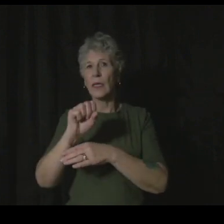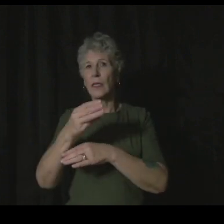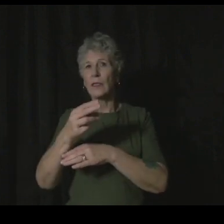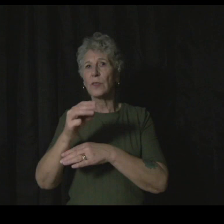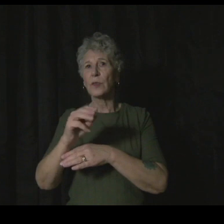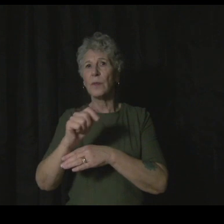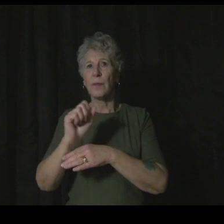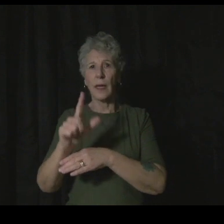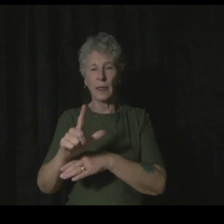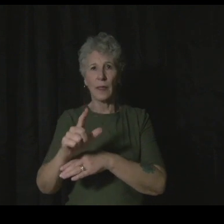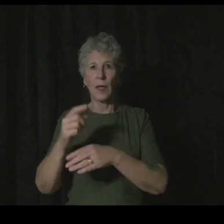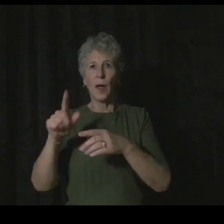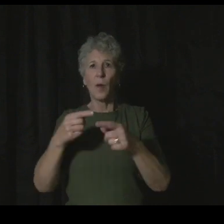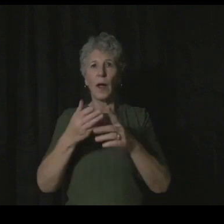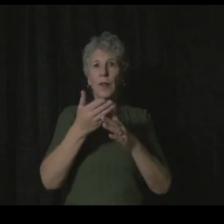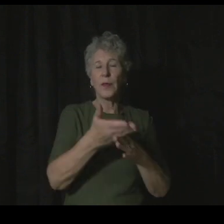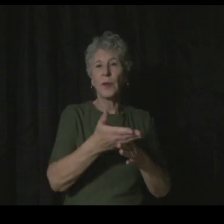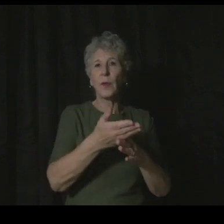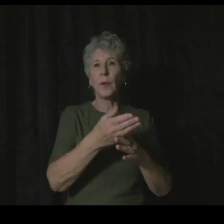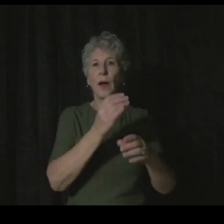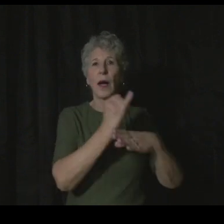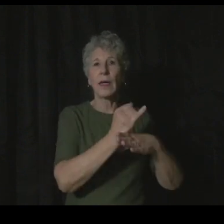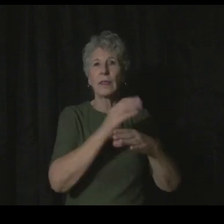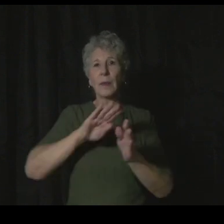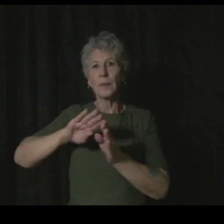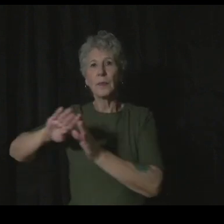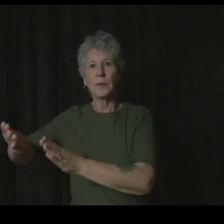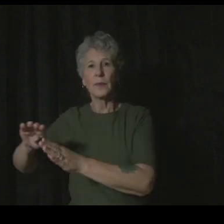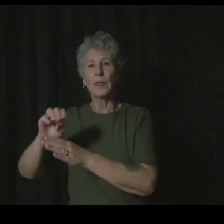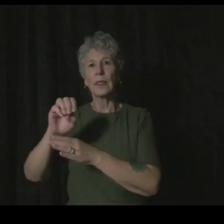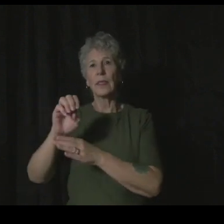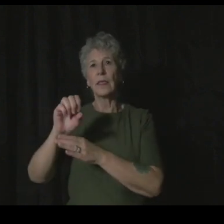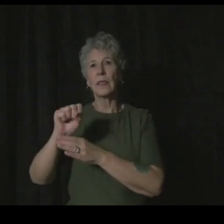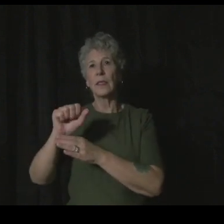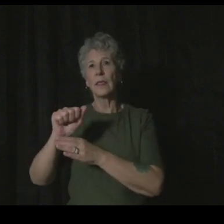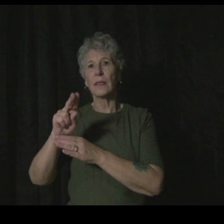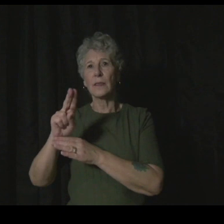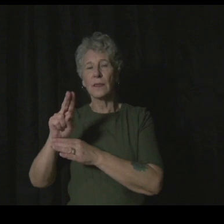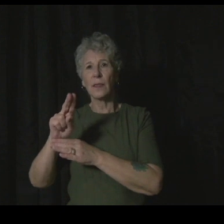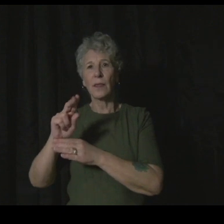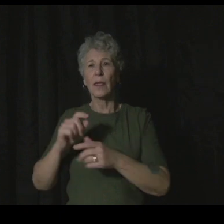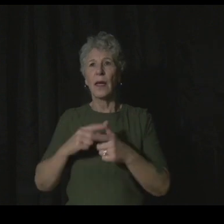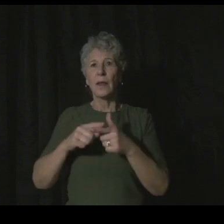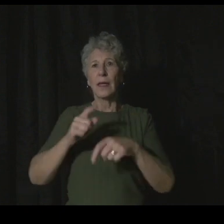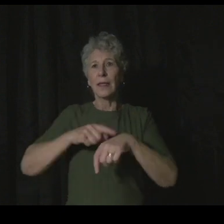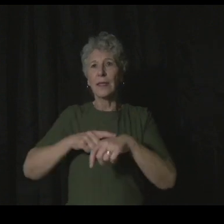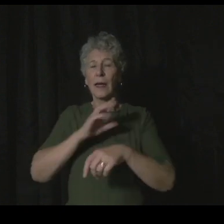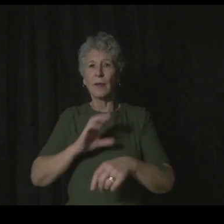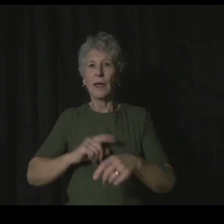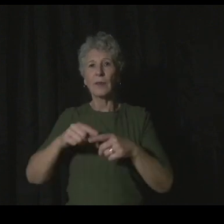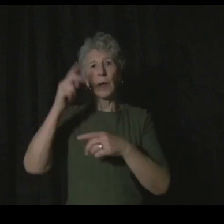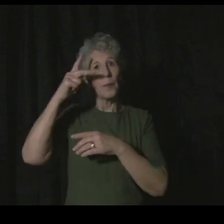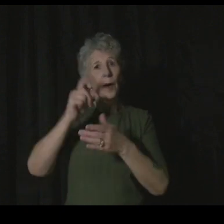Isaac. It then went to Jacob and excluded Esau. And then in the time of Christ, when Paul is